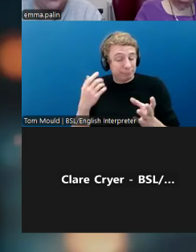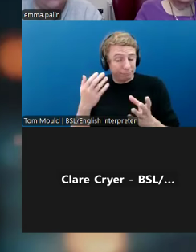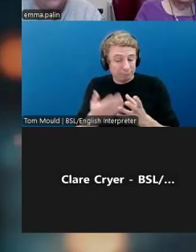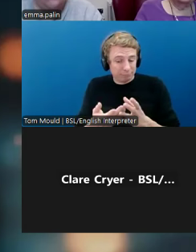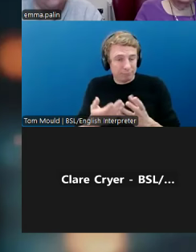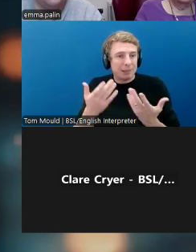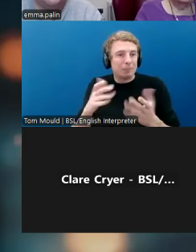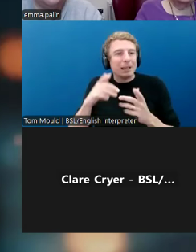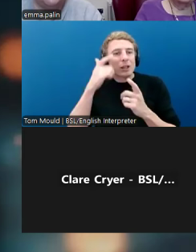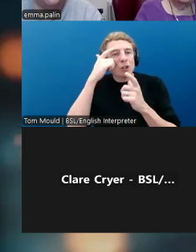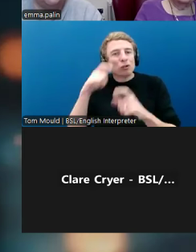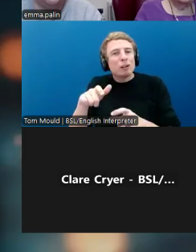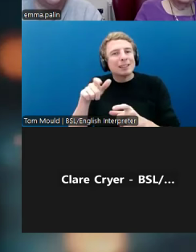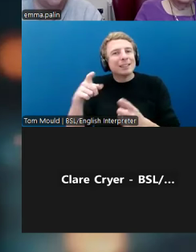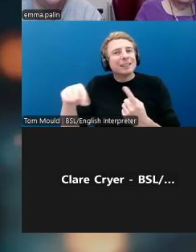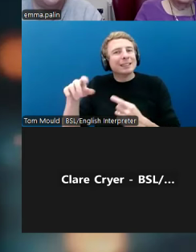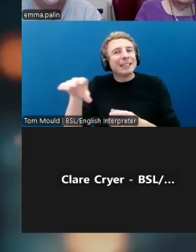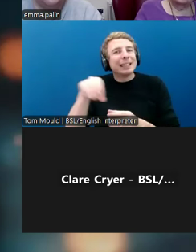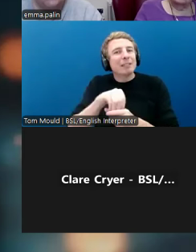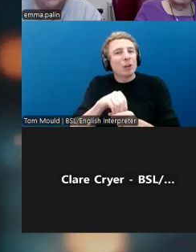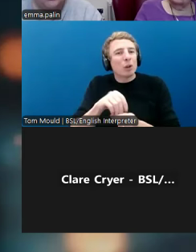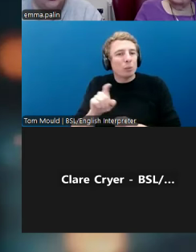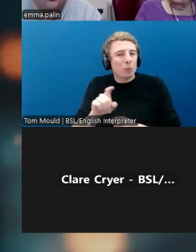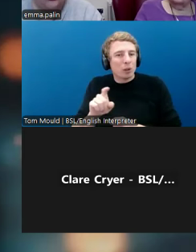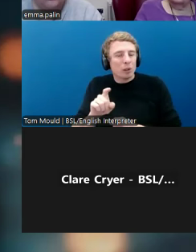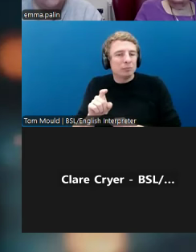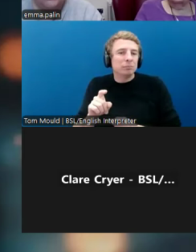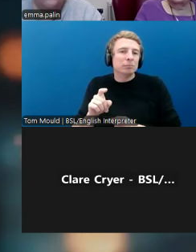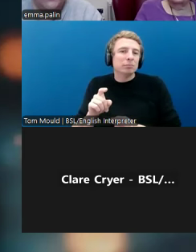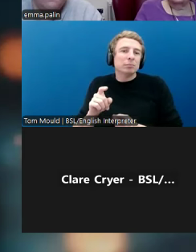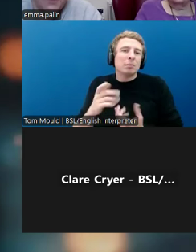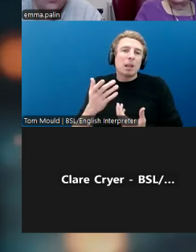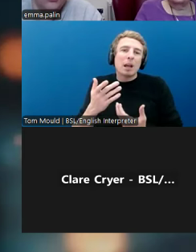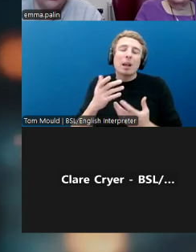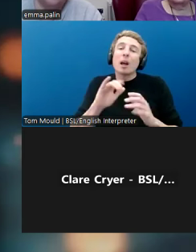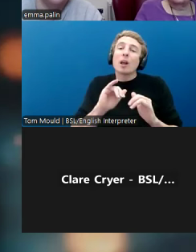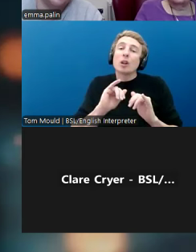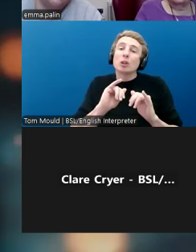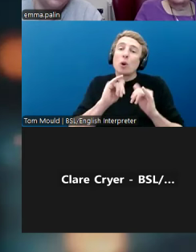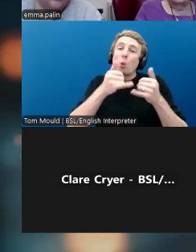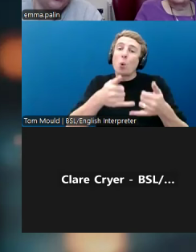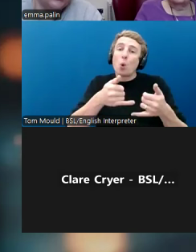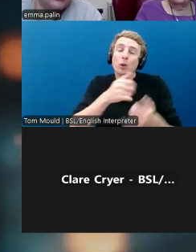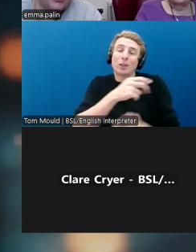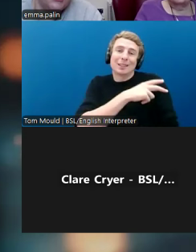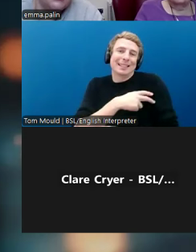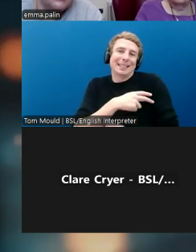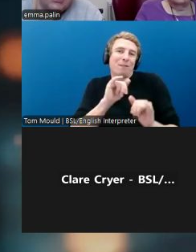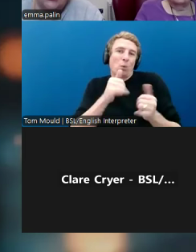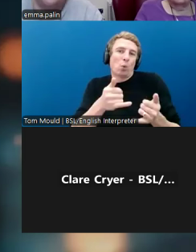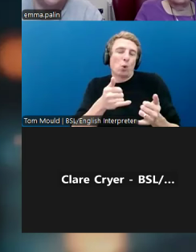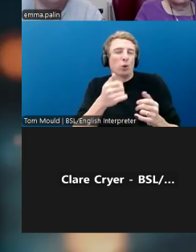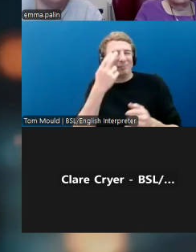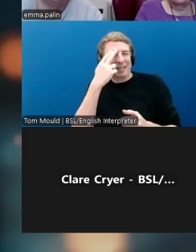of our organisation's colleagues' awards trophy, which we call the Champion Awards. So